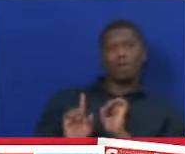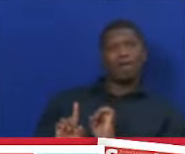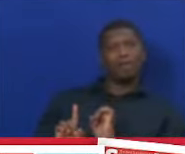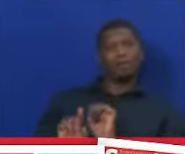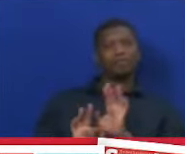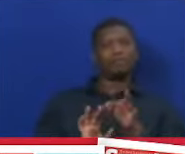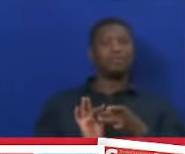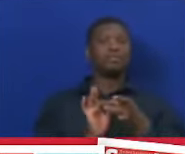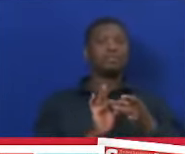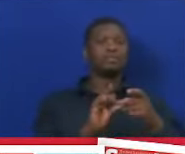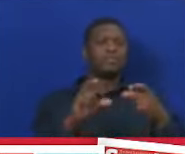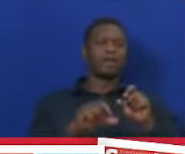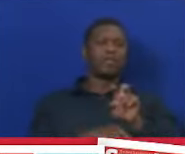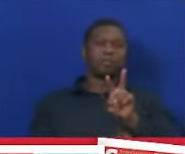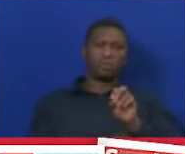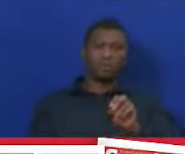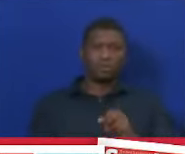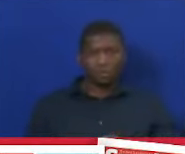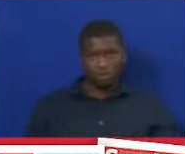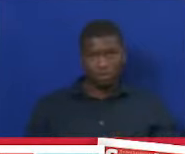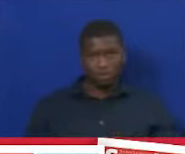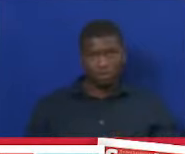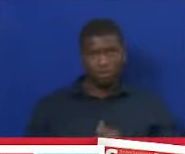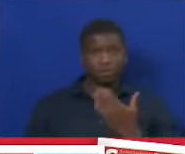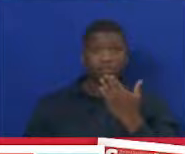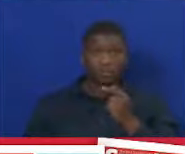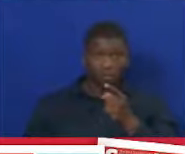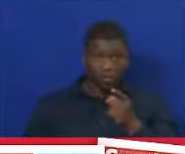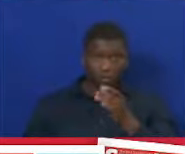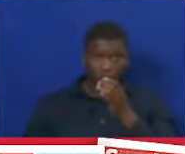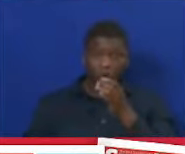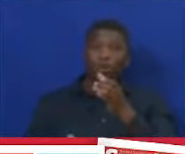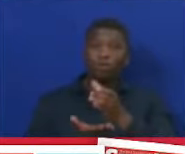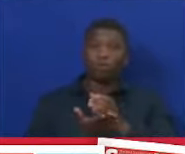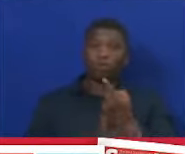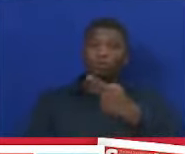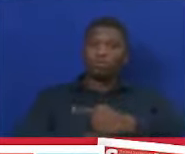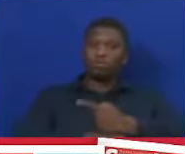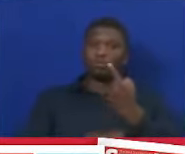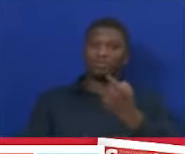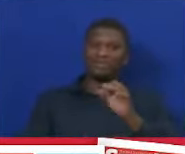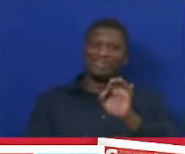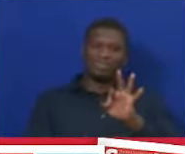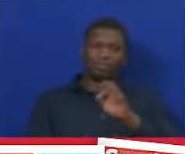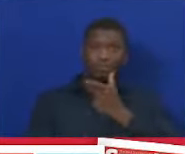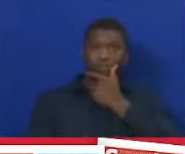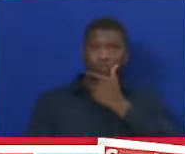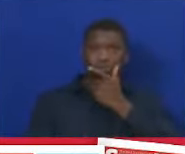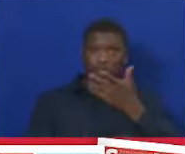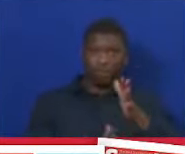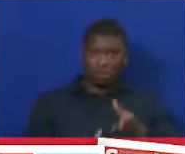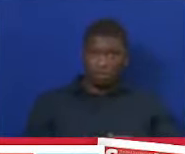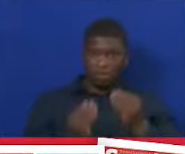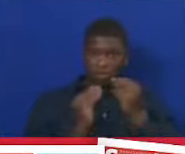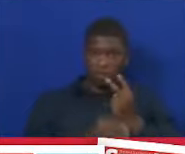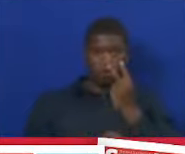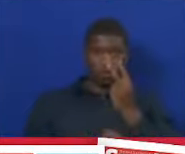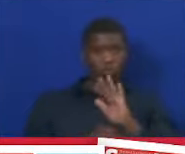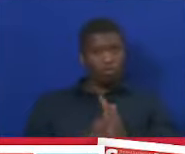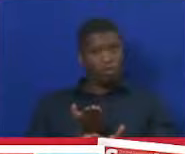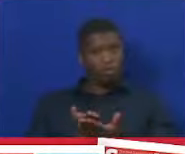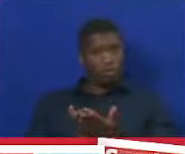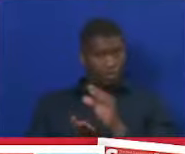please confirm that on the 3rd of December, you received 2 dockets, and relay to the Commission what